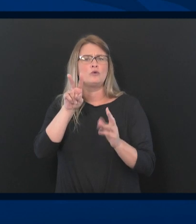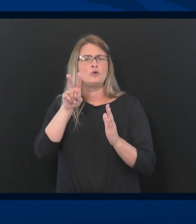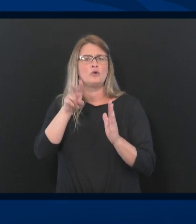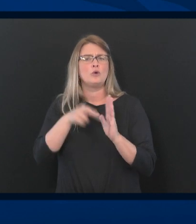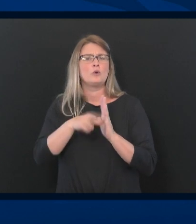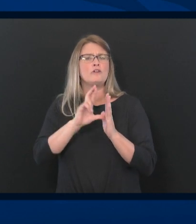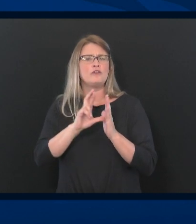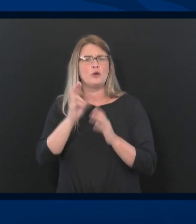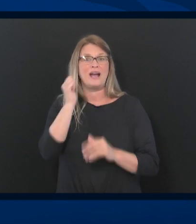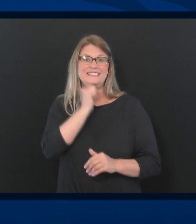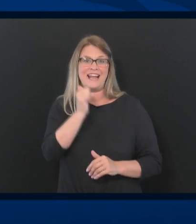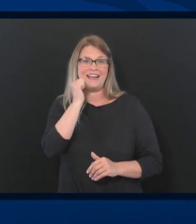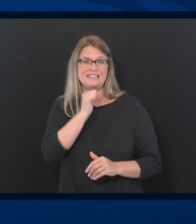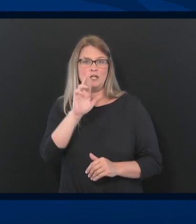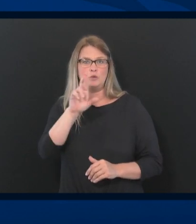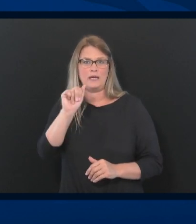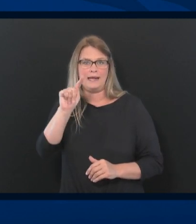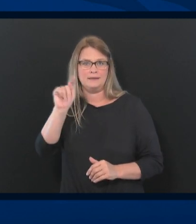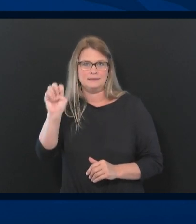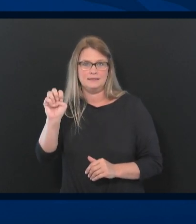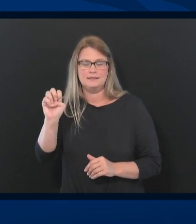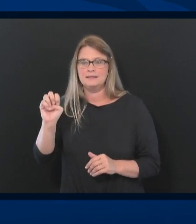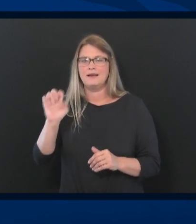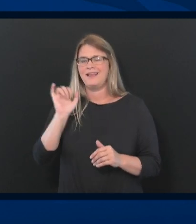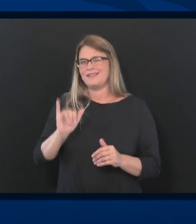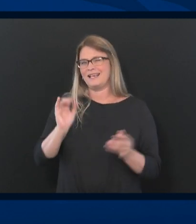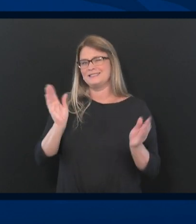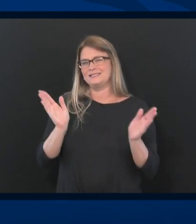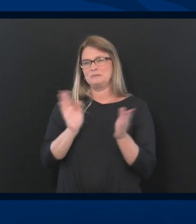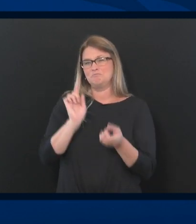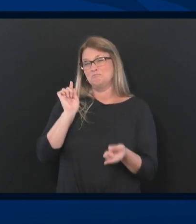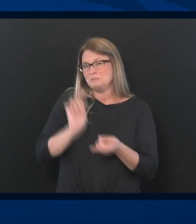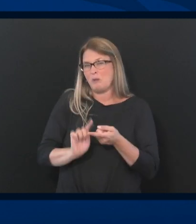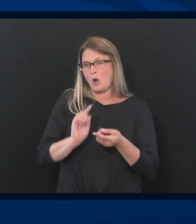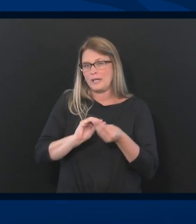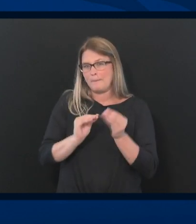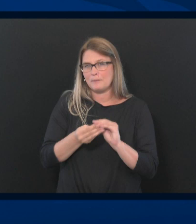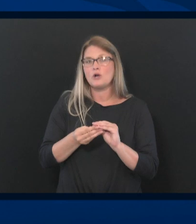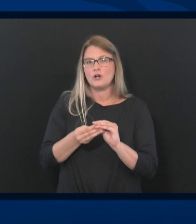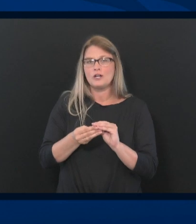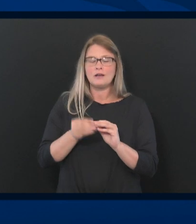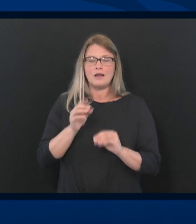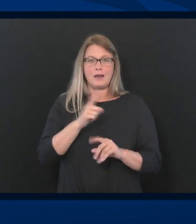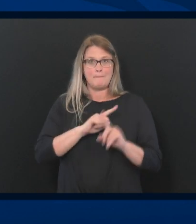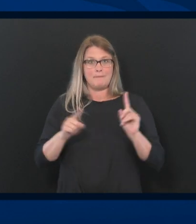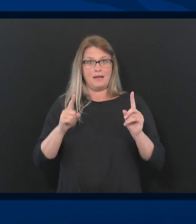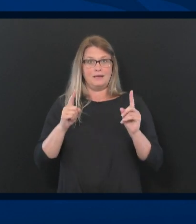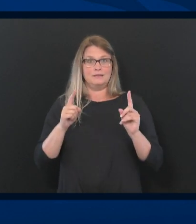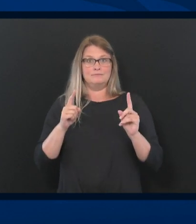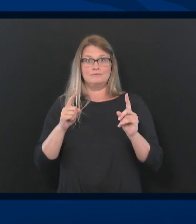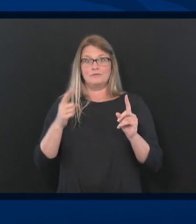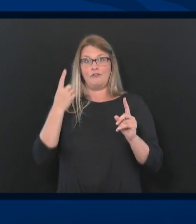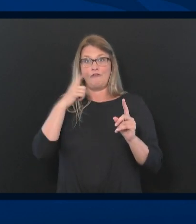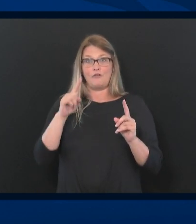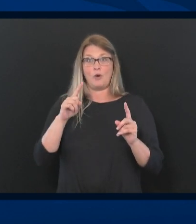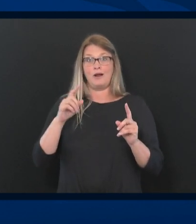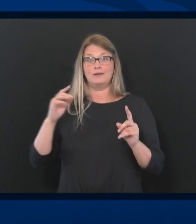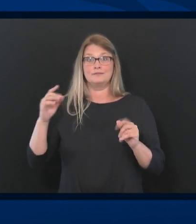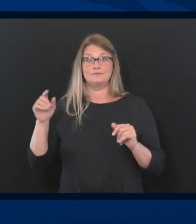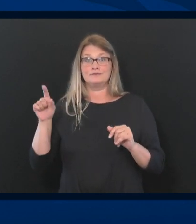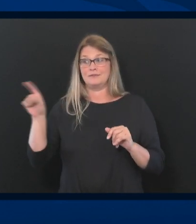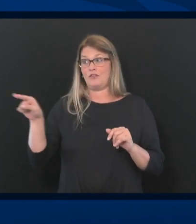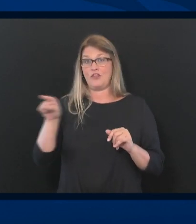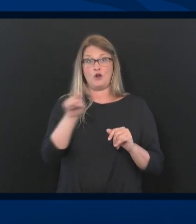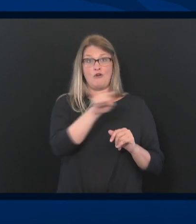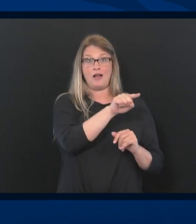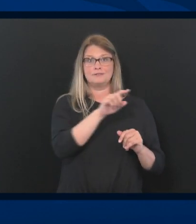That is actually quite variable because it's a smaller number, but we look at that for trends as well. But the one that we can look at systematically across is this